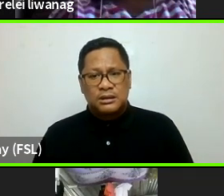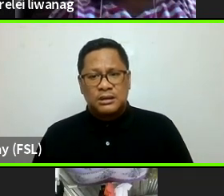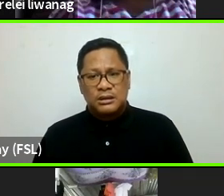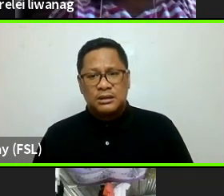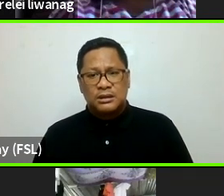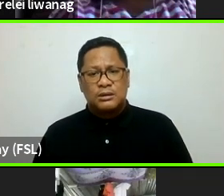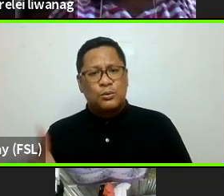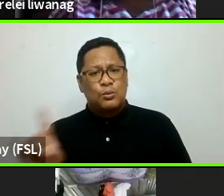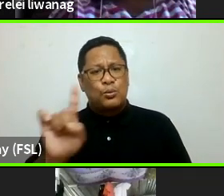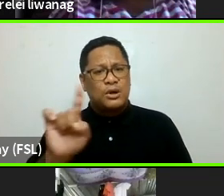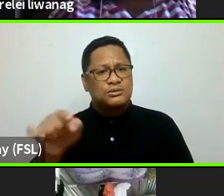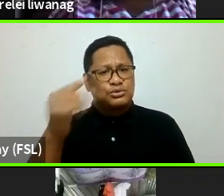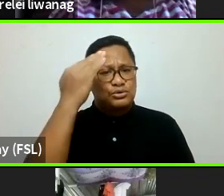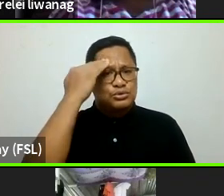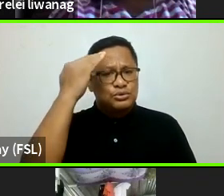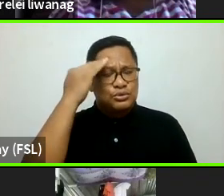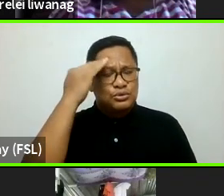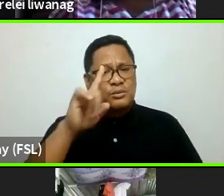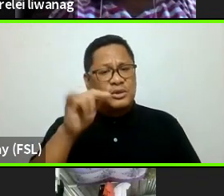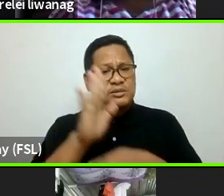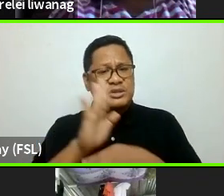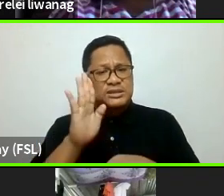What do you really know about business?